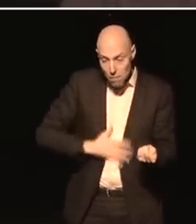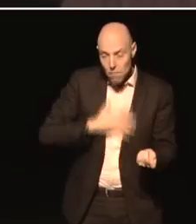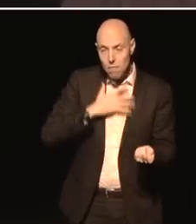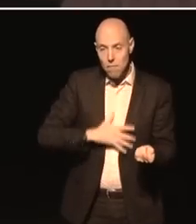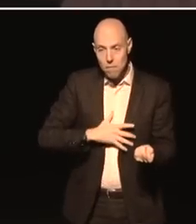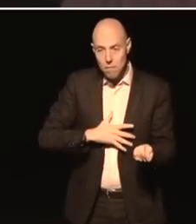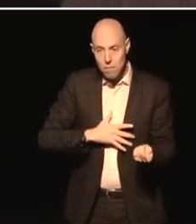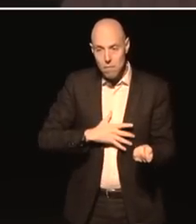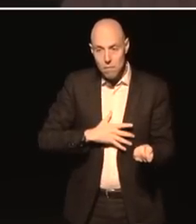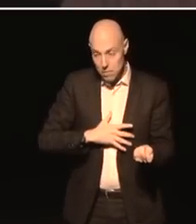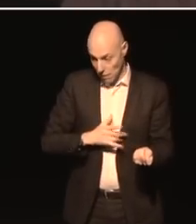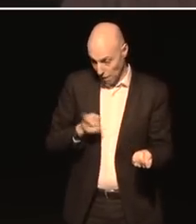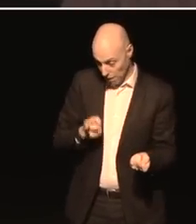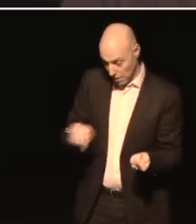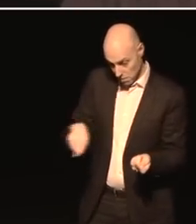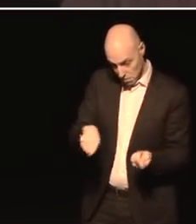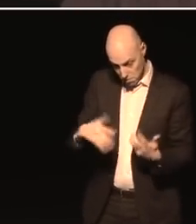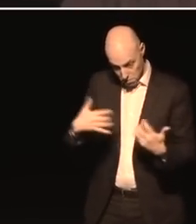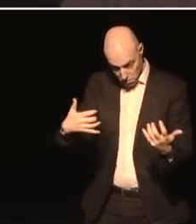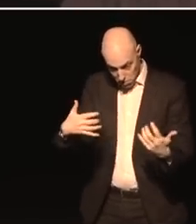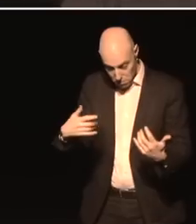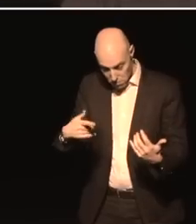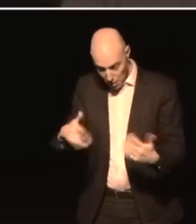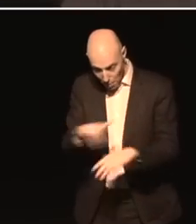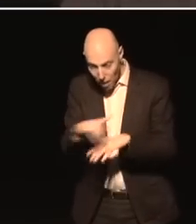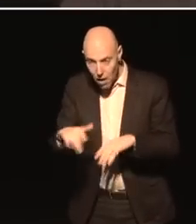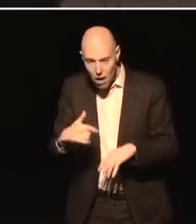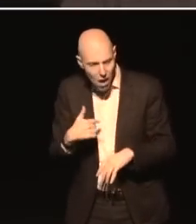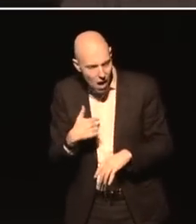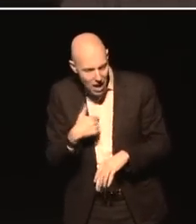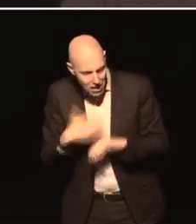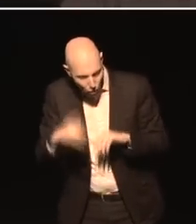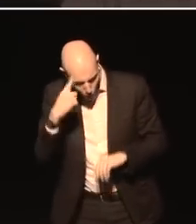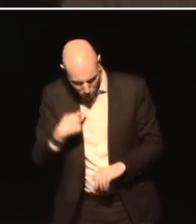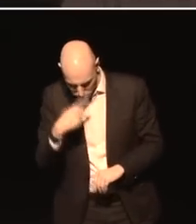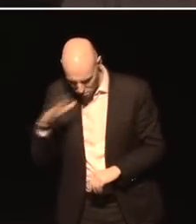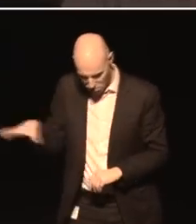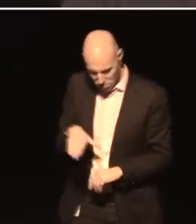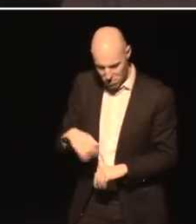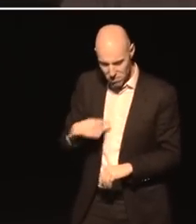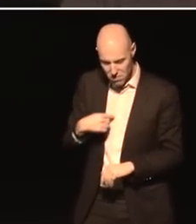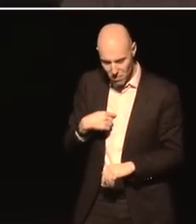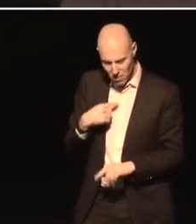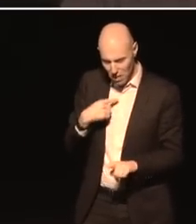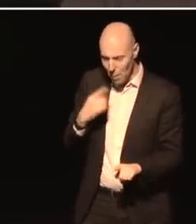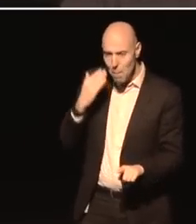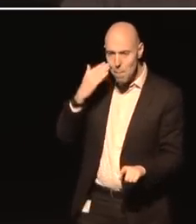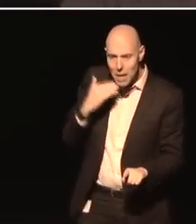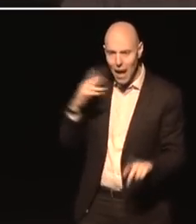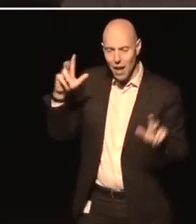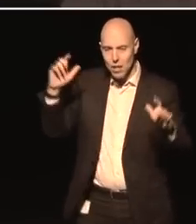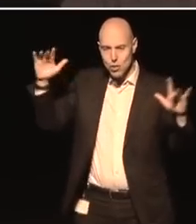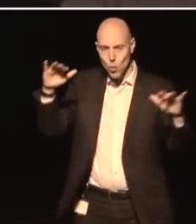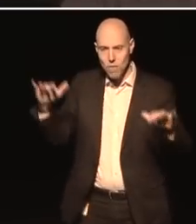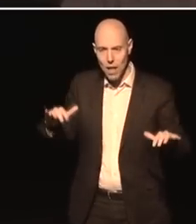said, this is your corps de ballet and this is who you have to work with. And they've never maybe considered that possibility of having black snowflakes. But